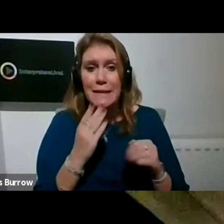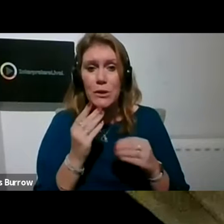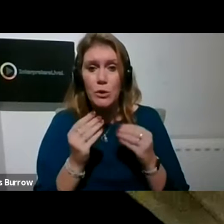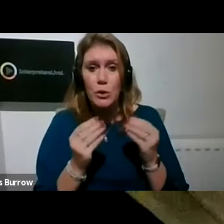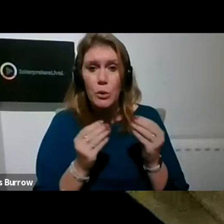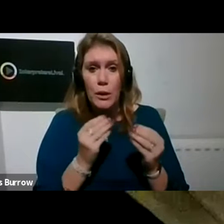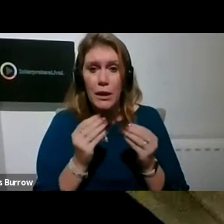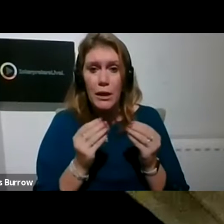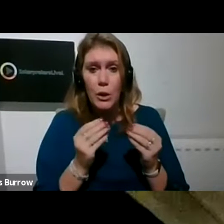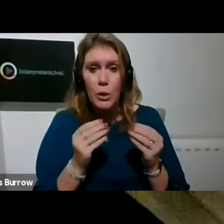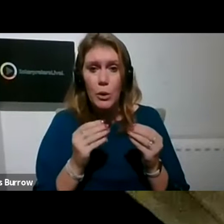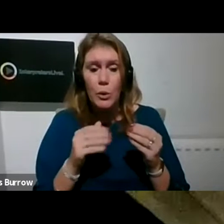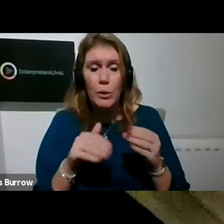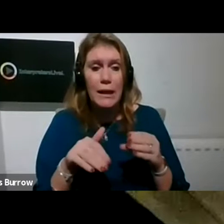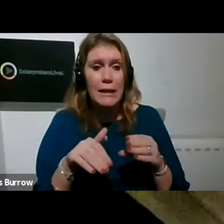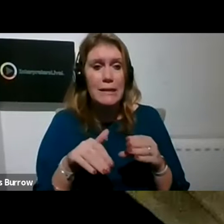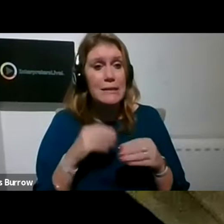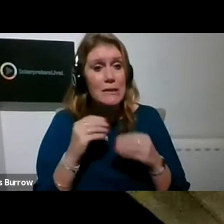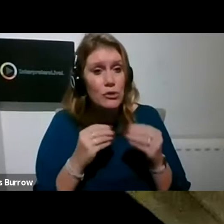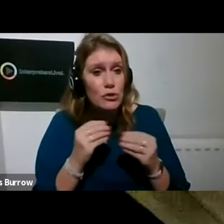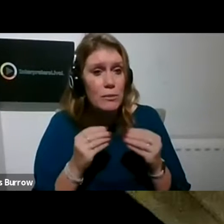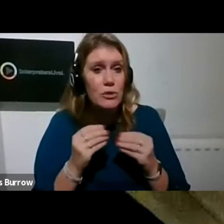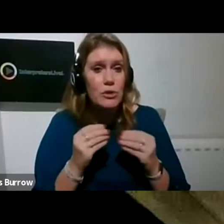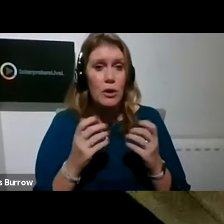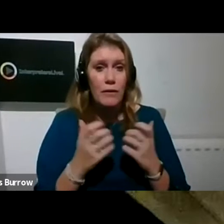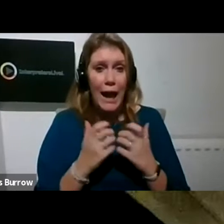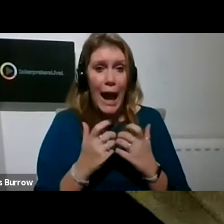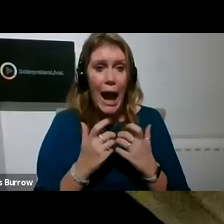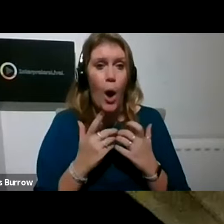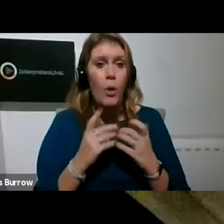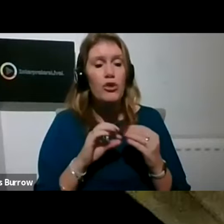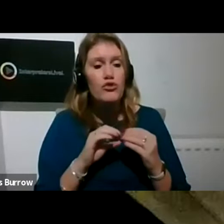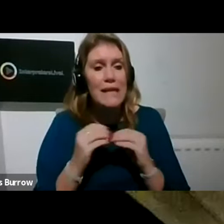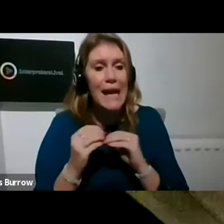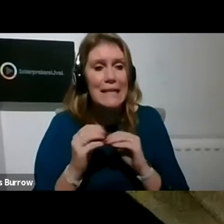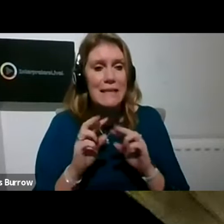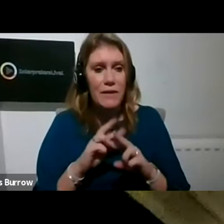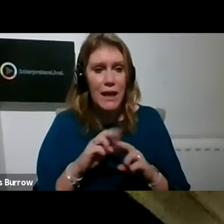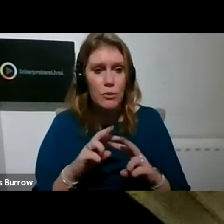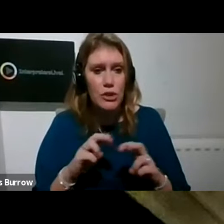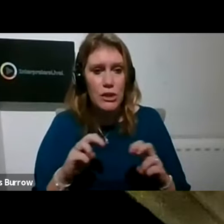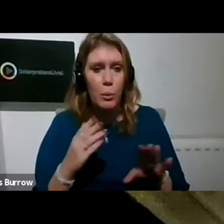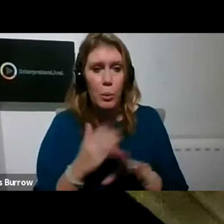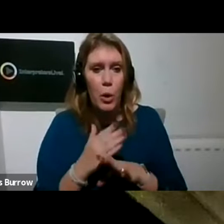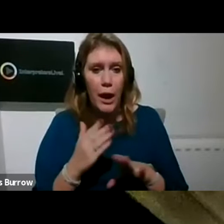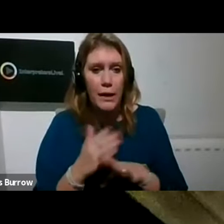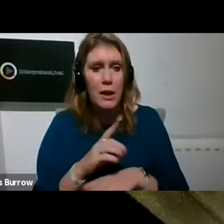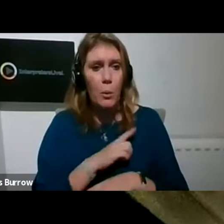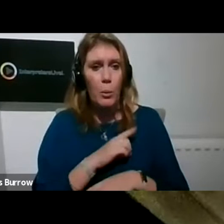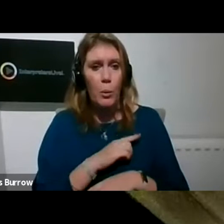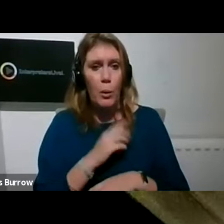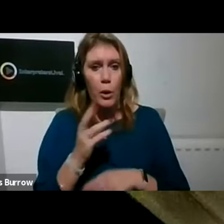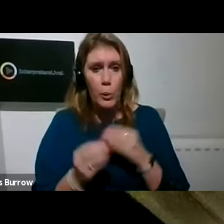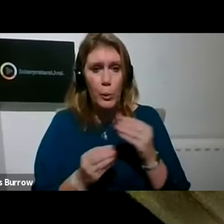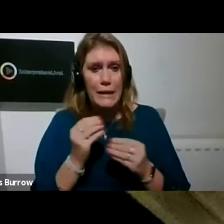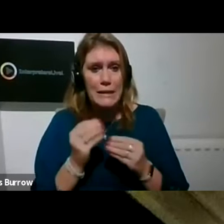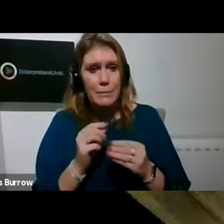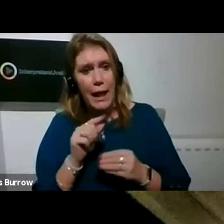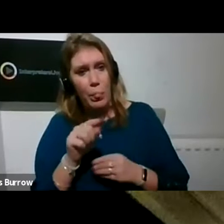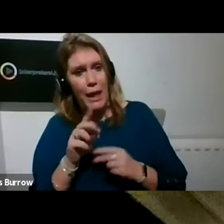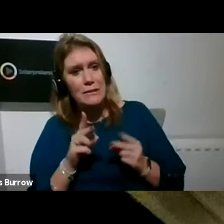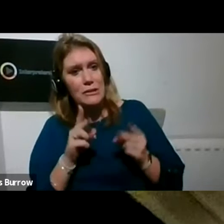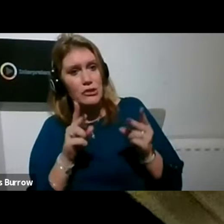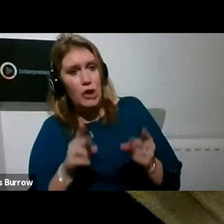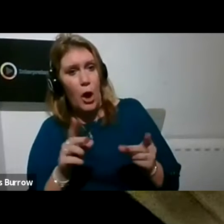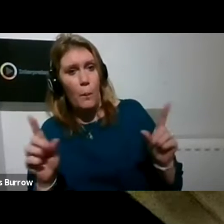you think, Toria, of how the creative captioning worked, and then explain yeah, why you chose to do it in that particular way.